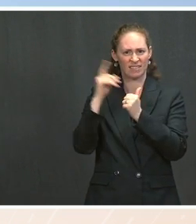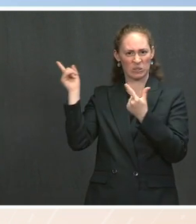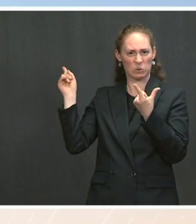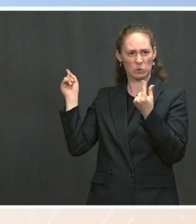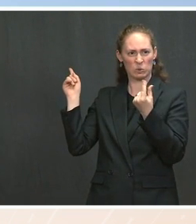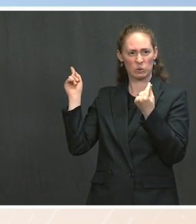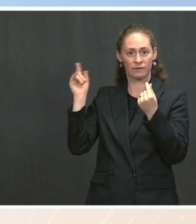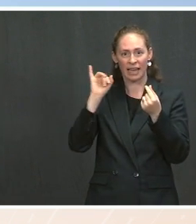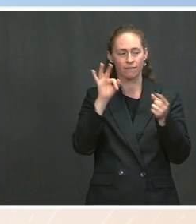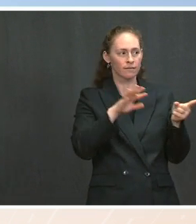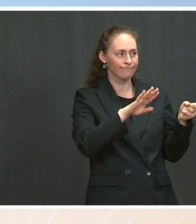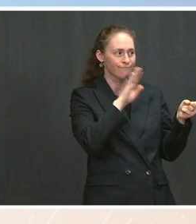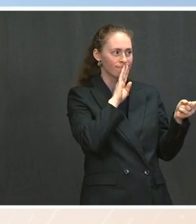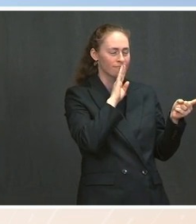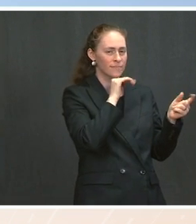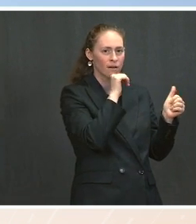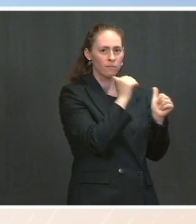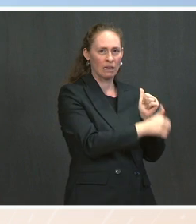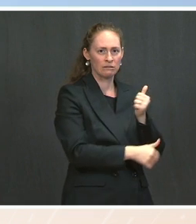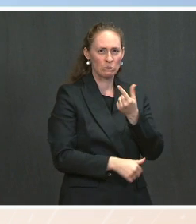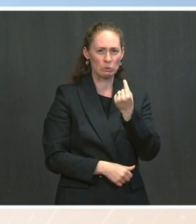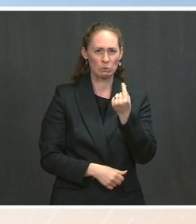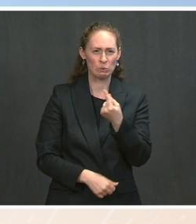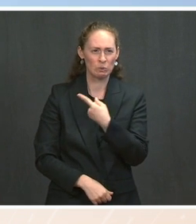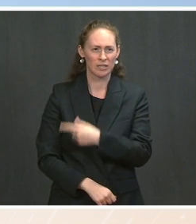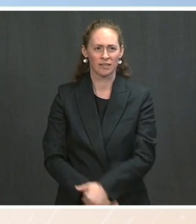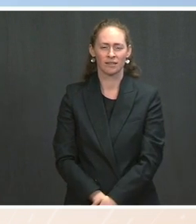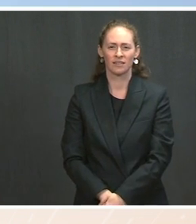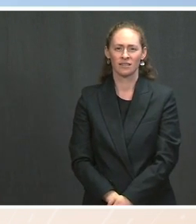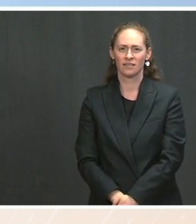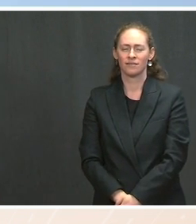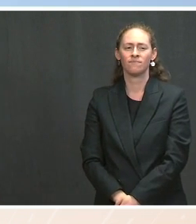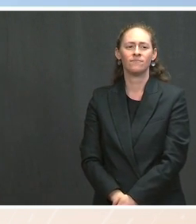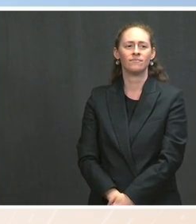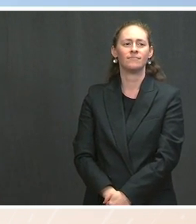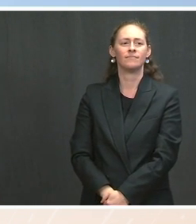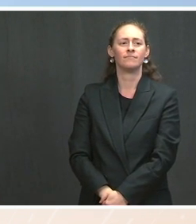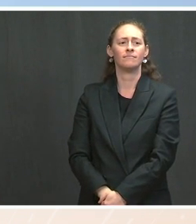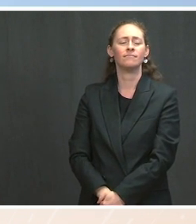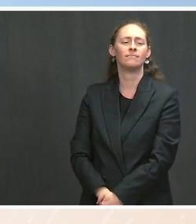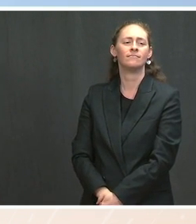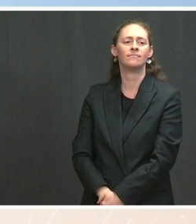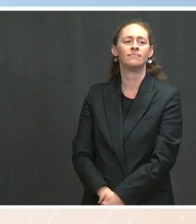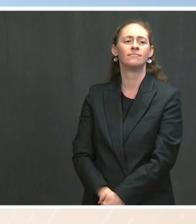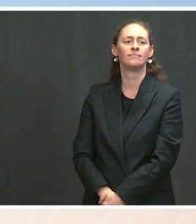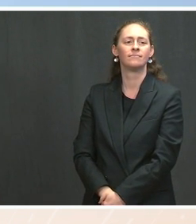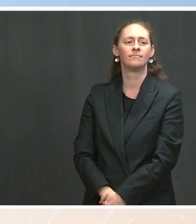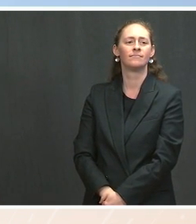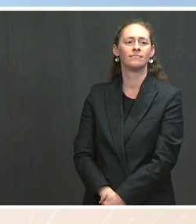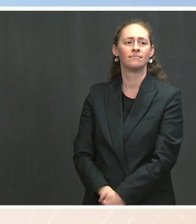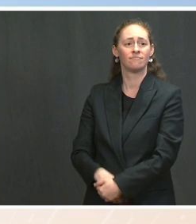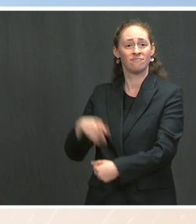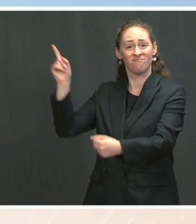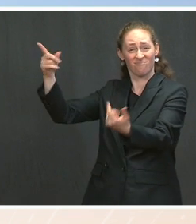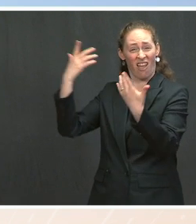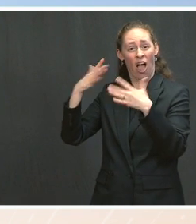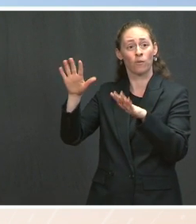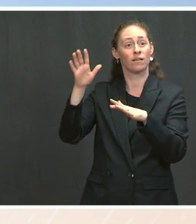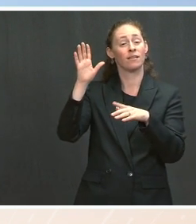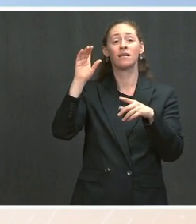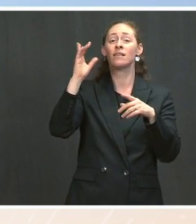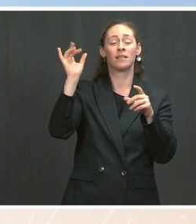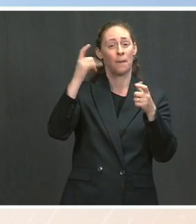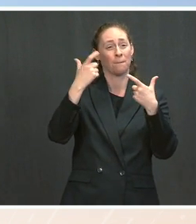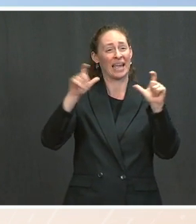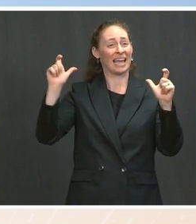say first that the President used the occasion of his joint address, one of the highest profile moments any president has, to speak about,